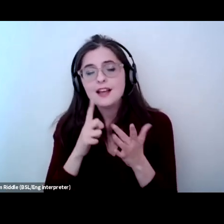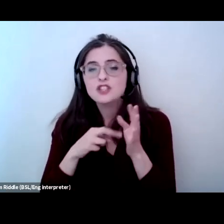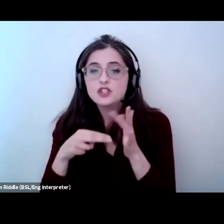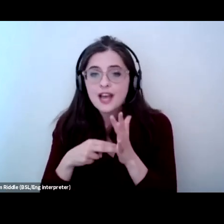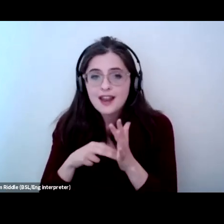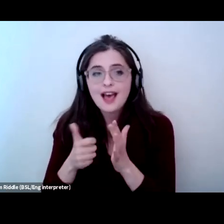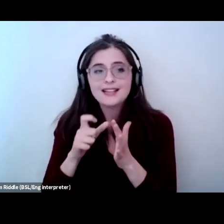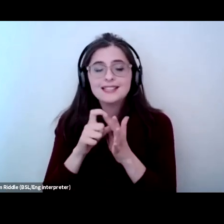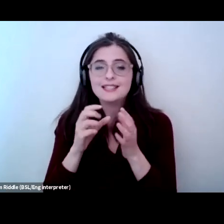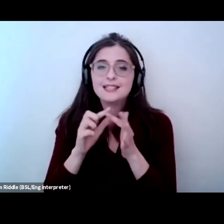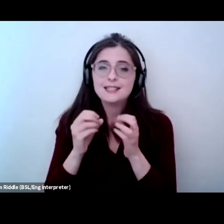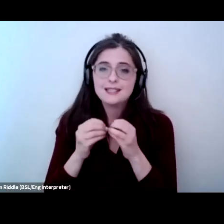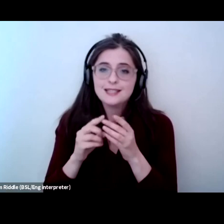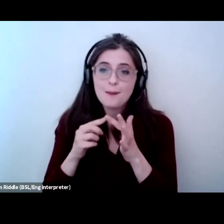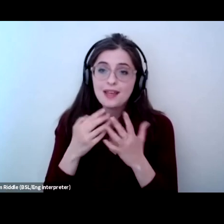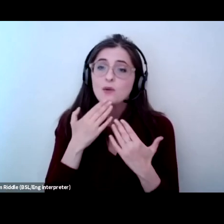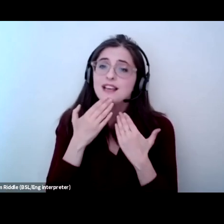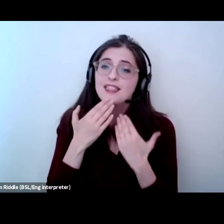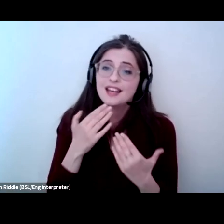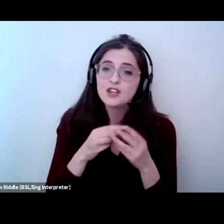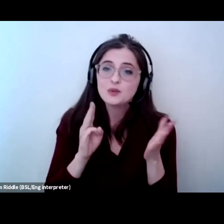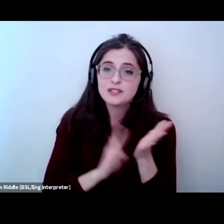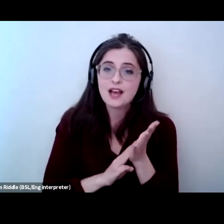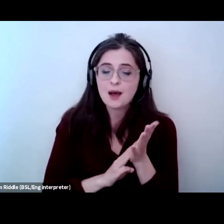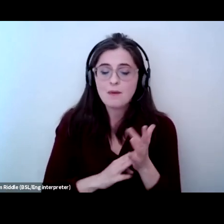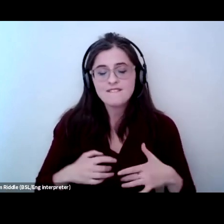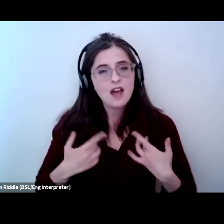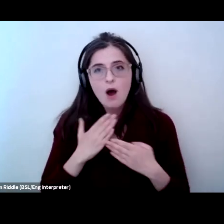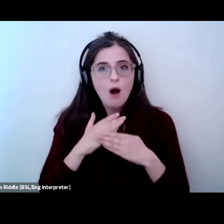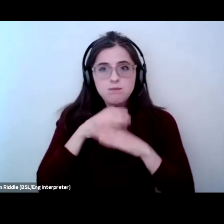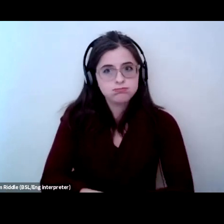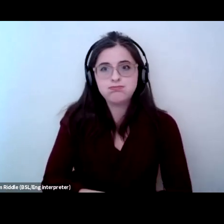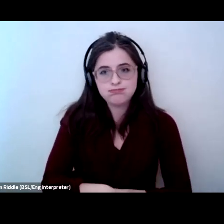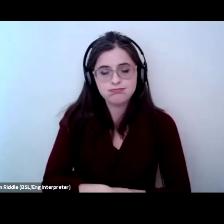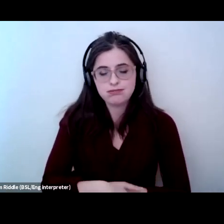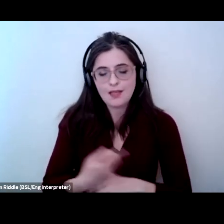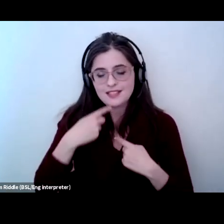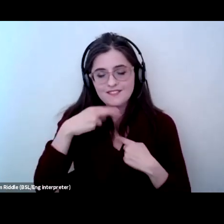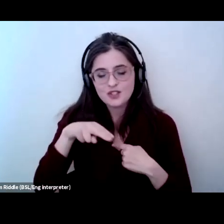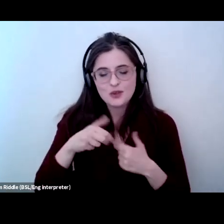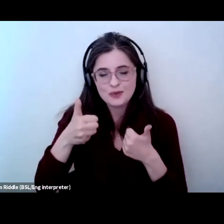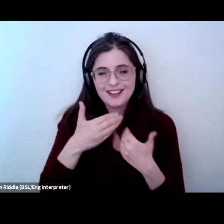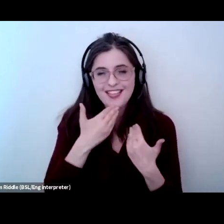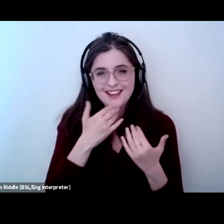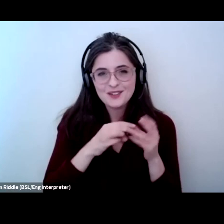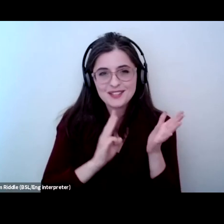and Debbie. And also just thank Sam, who I think has worked the hardest of all this afternoon. So thank you very much,